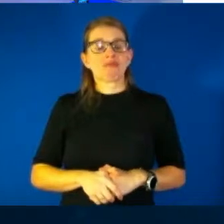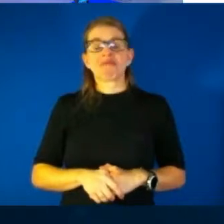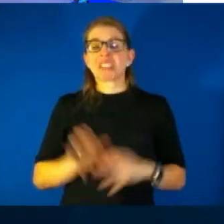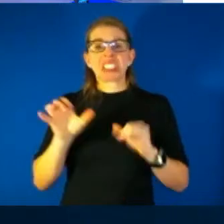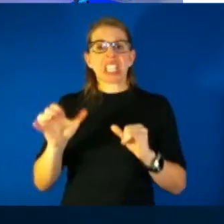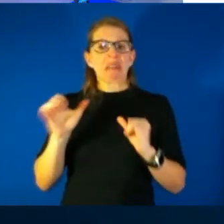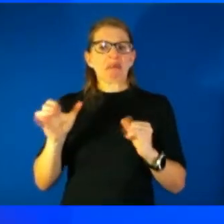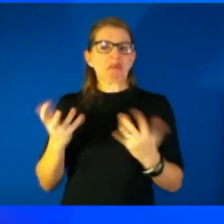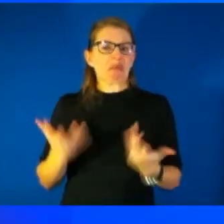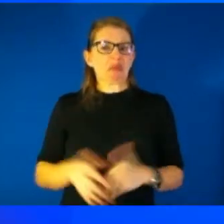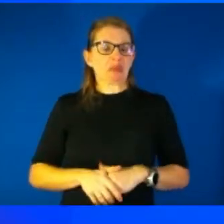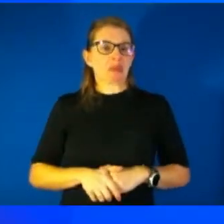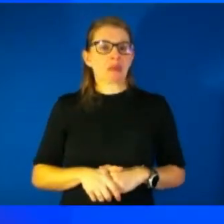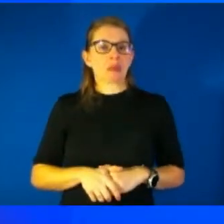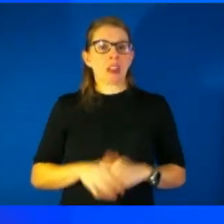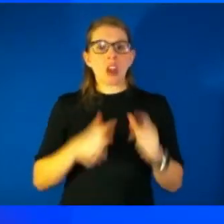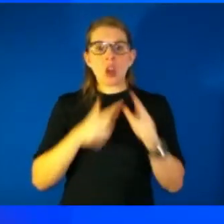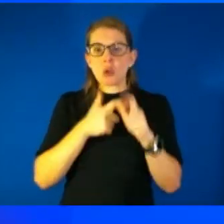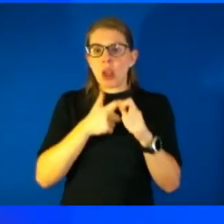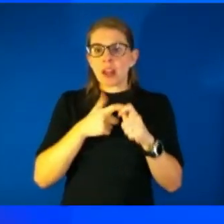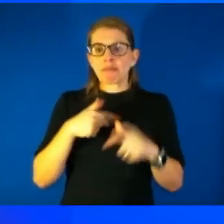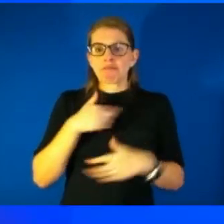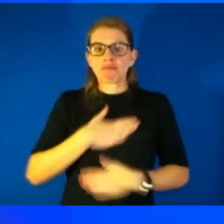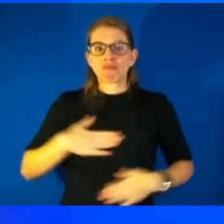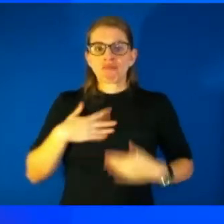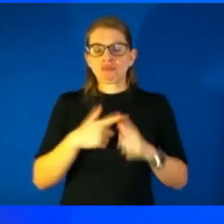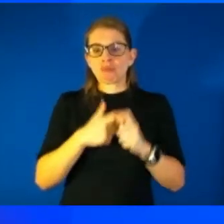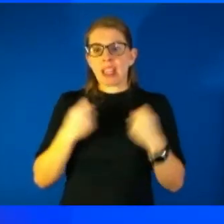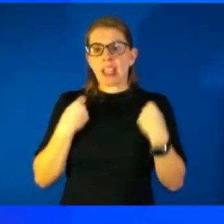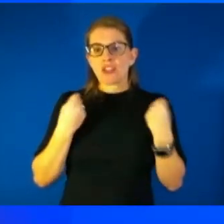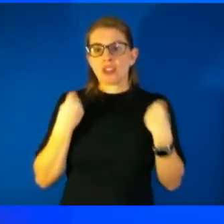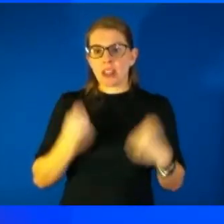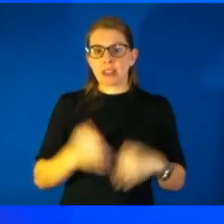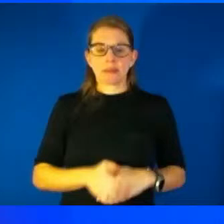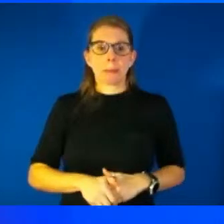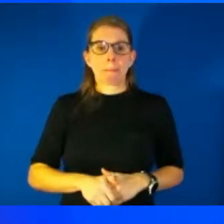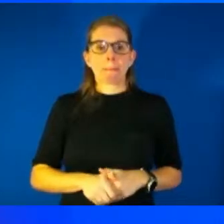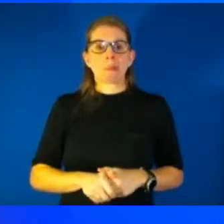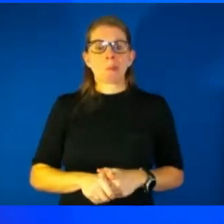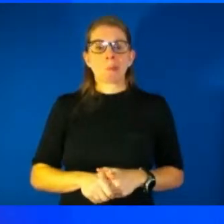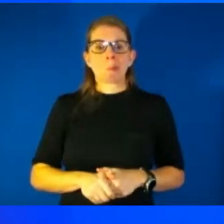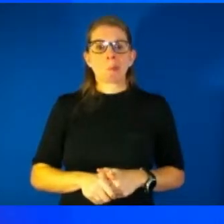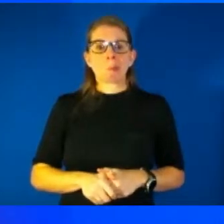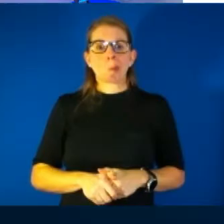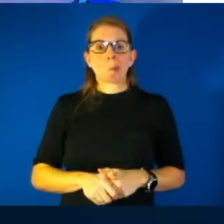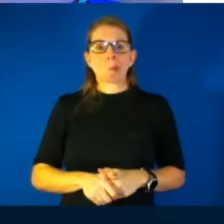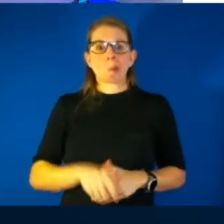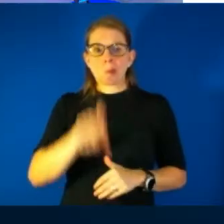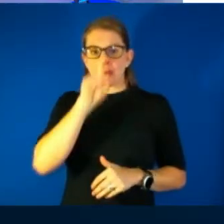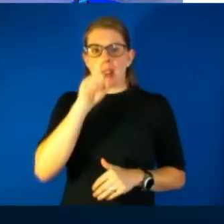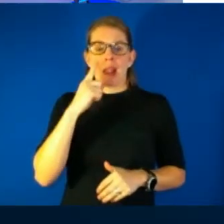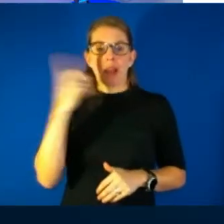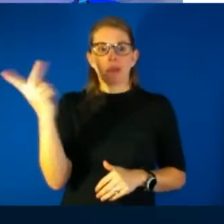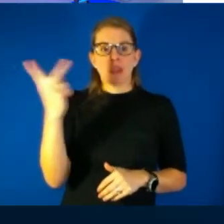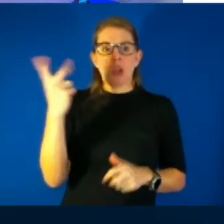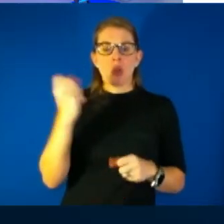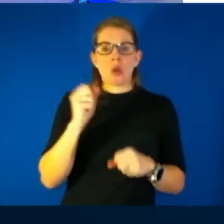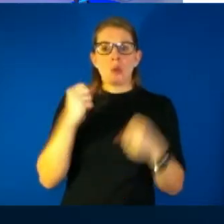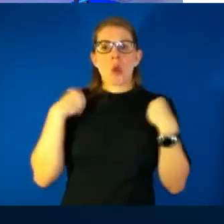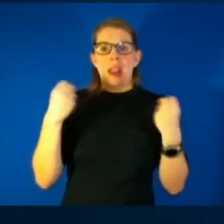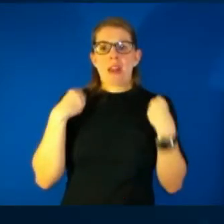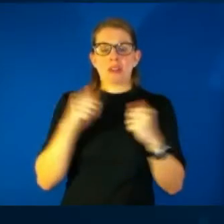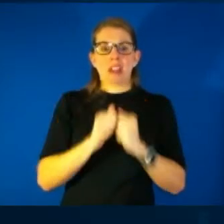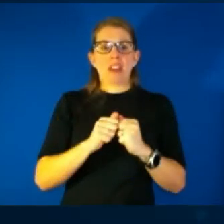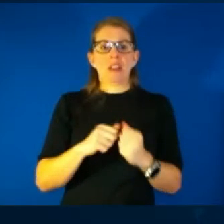mean, running is a passion of mine. Exercise. You and Hockey are like workout buddies, right? Don't you guys Yeah, sometimes well- just work? Well, we Yeah.